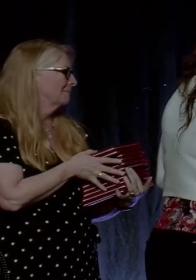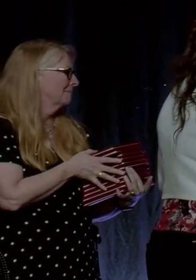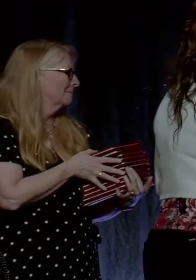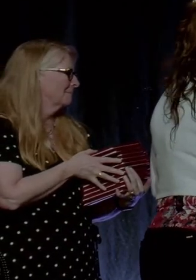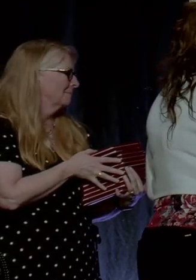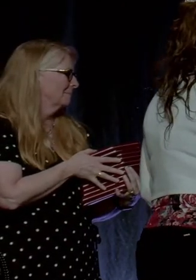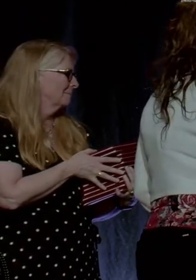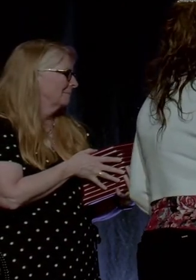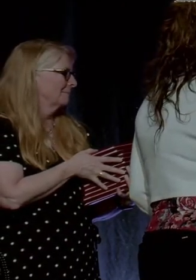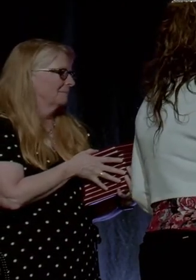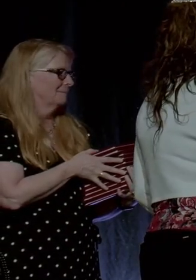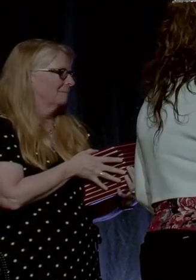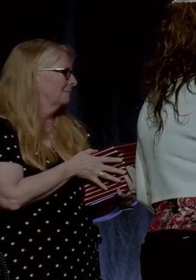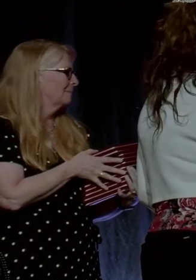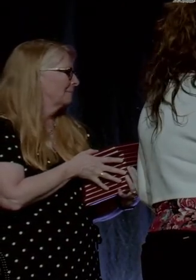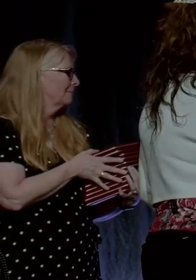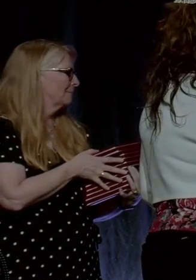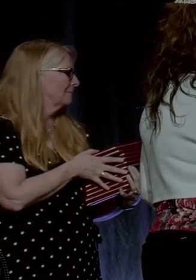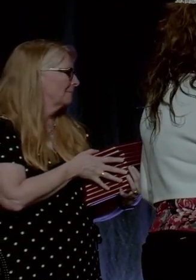Sebas.